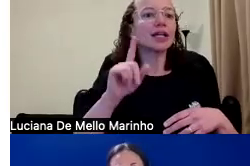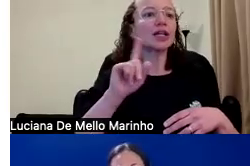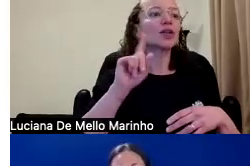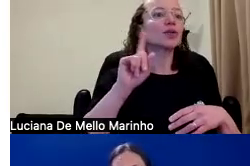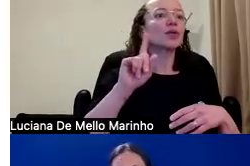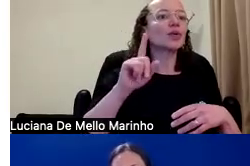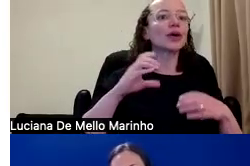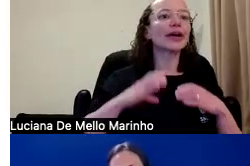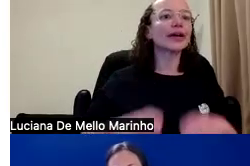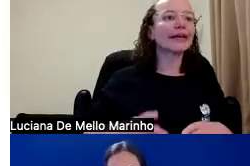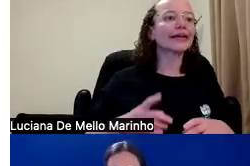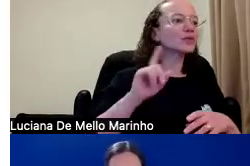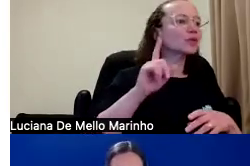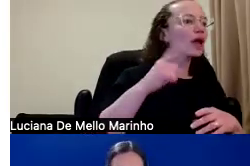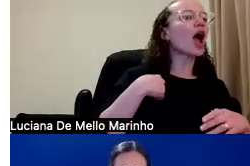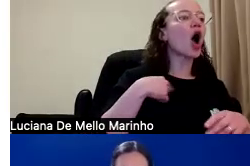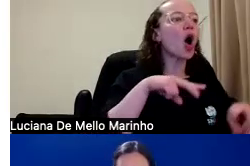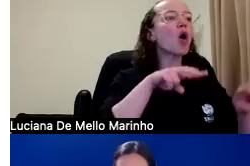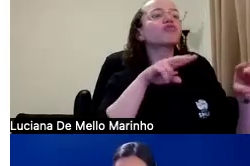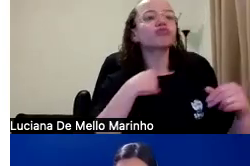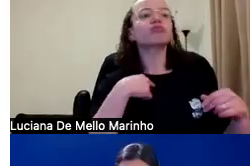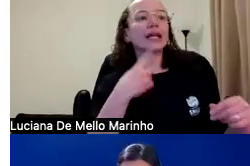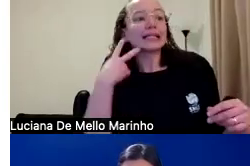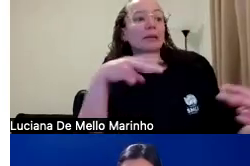So we need to be able to see exactly